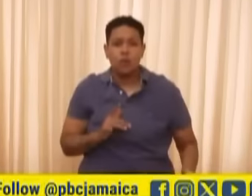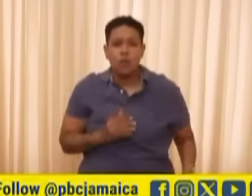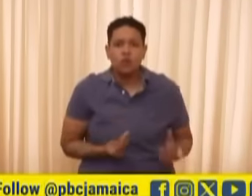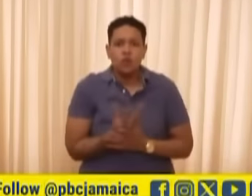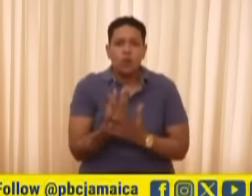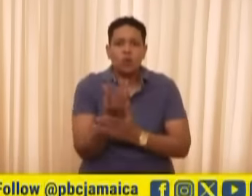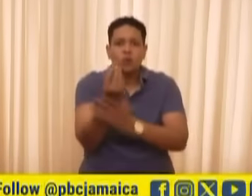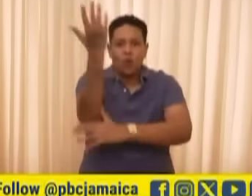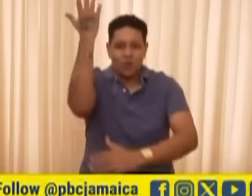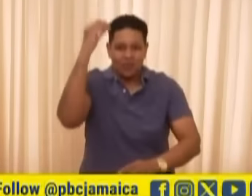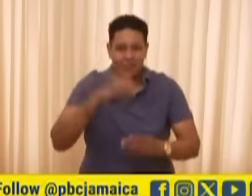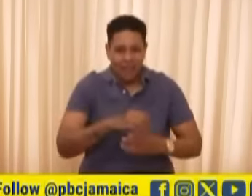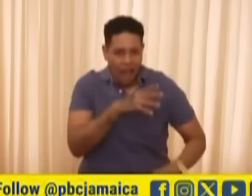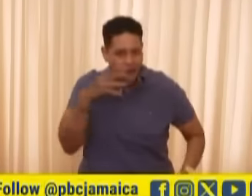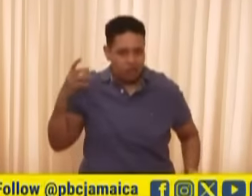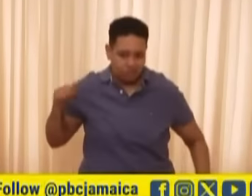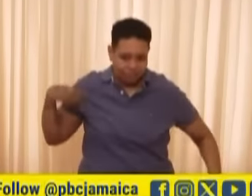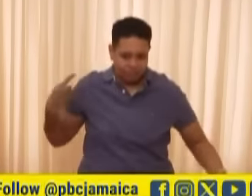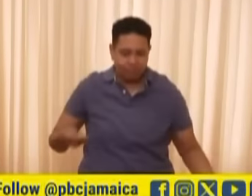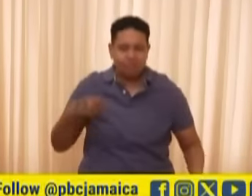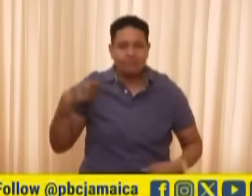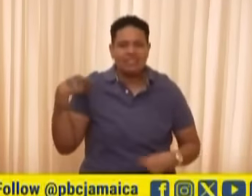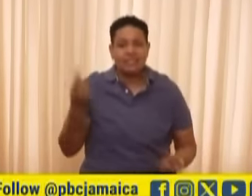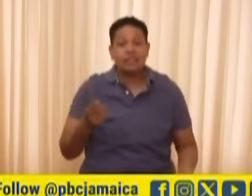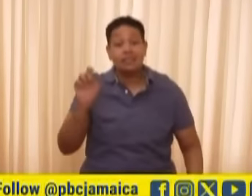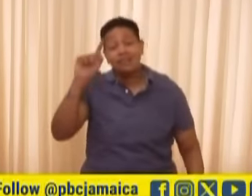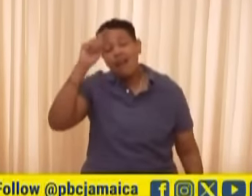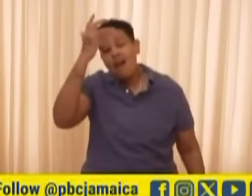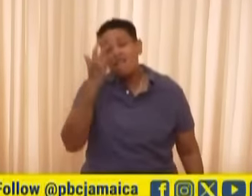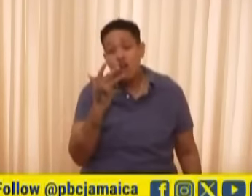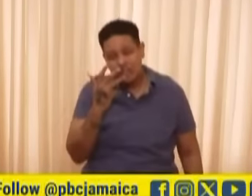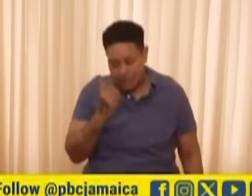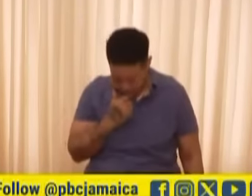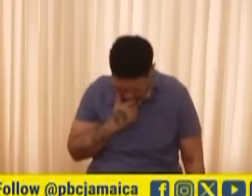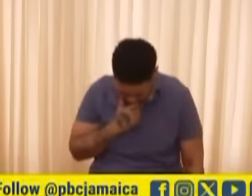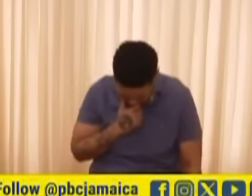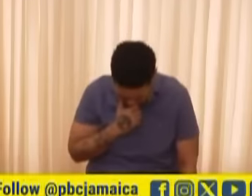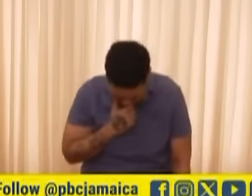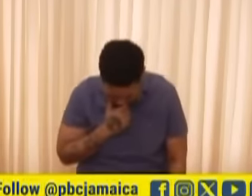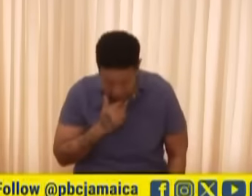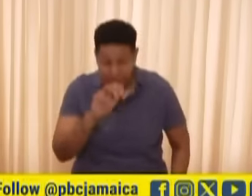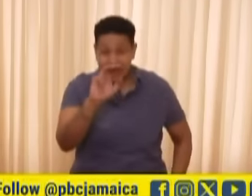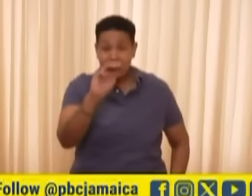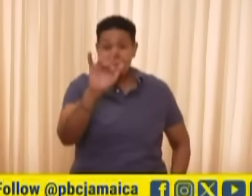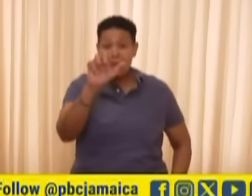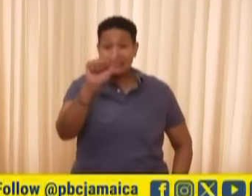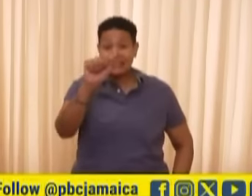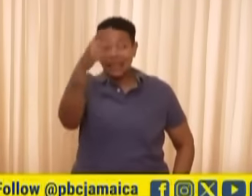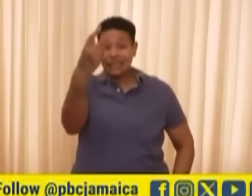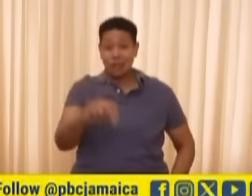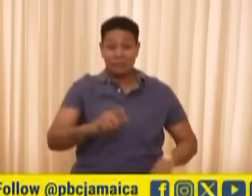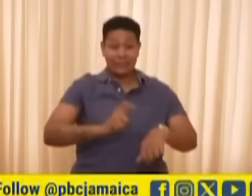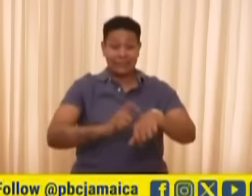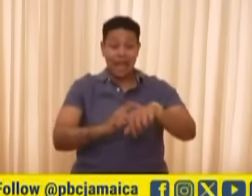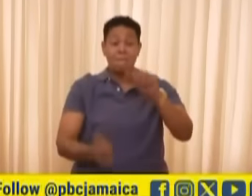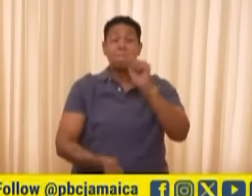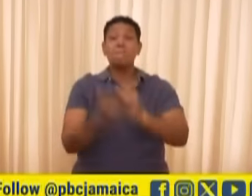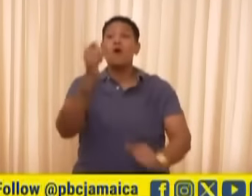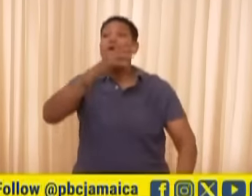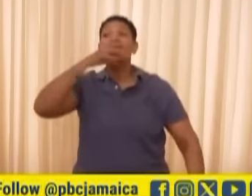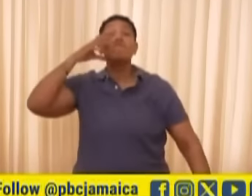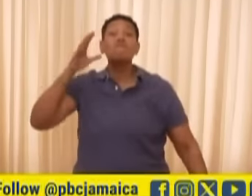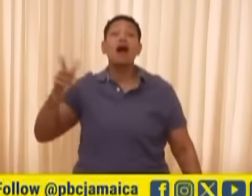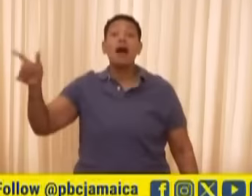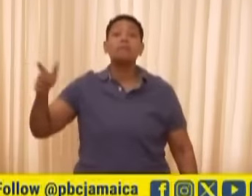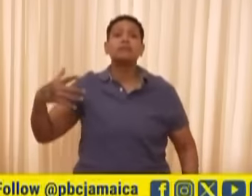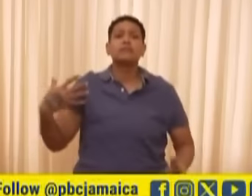growth in our agricultural sector. Unfortunately, Melissa is coming at a time that most farmers would have